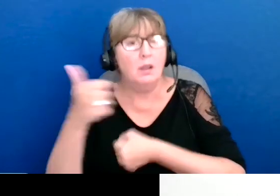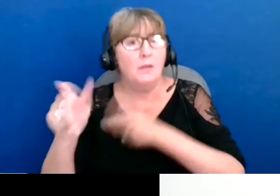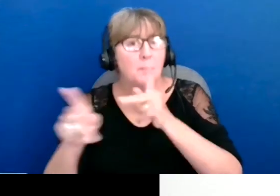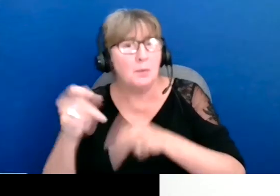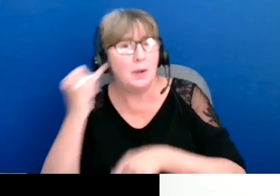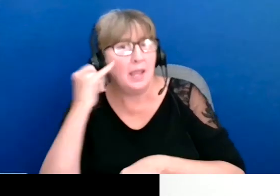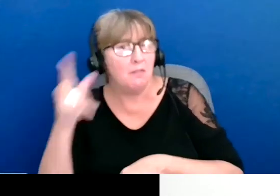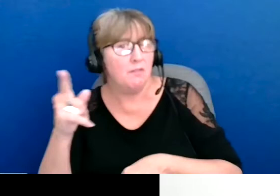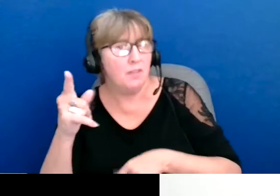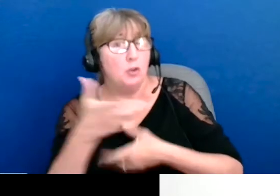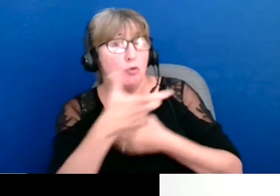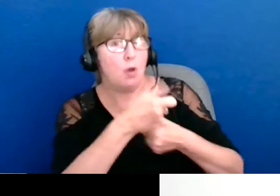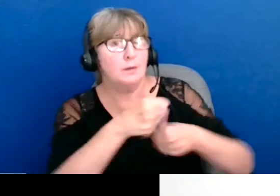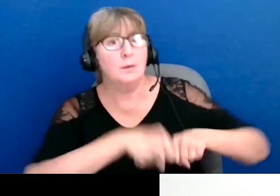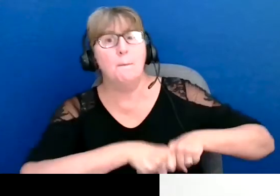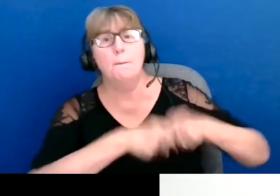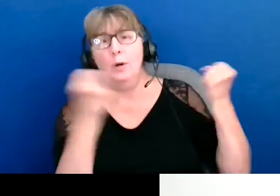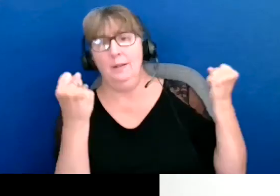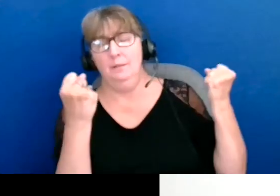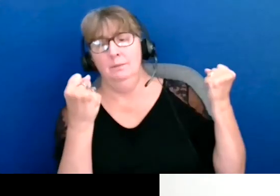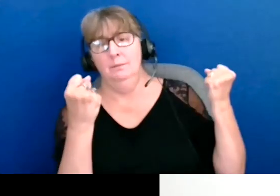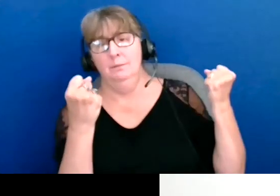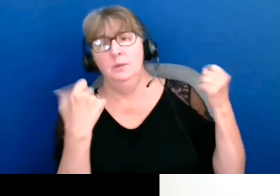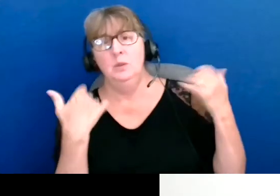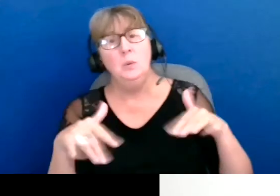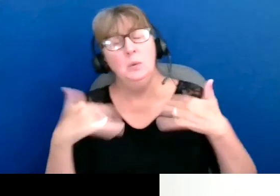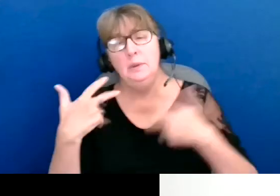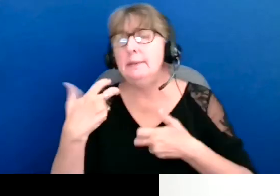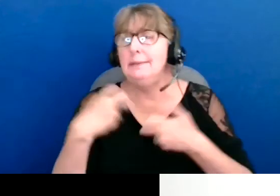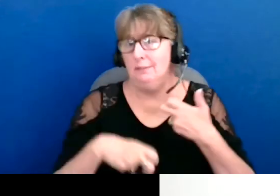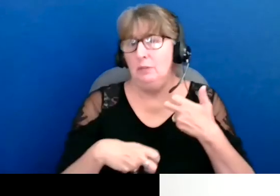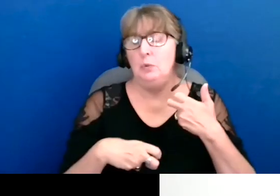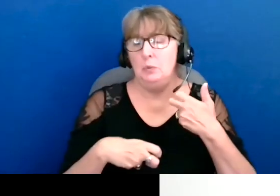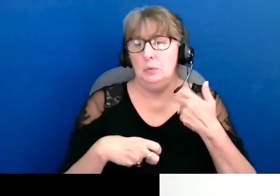that trust. It is really difficult